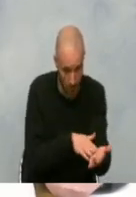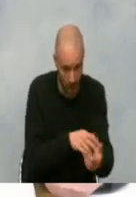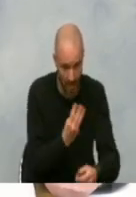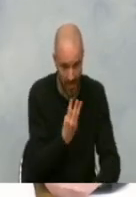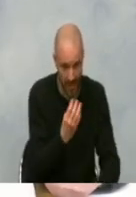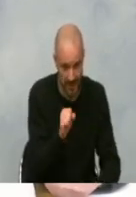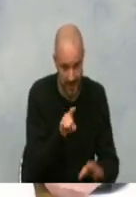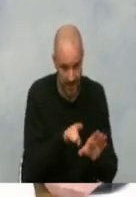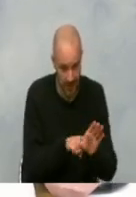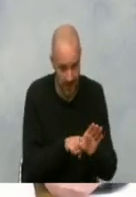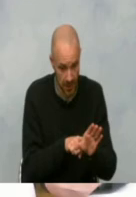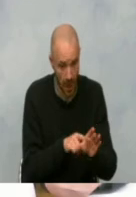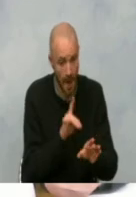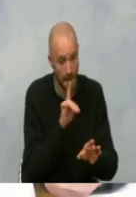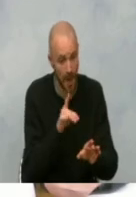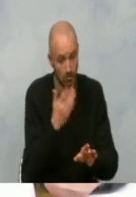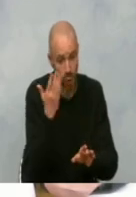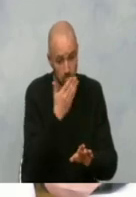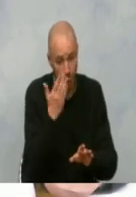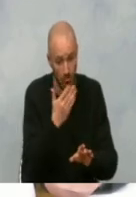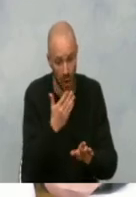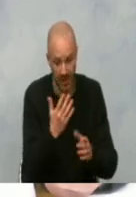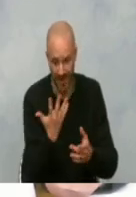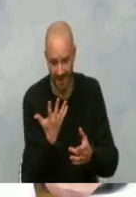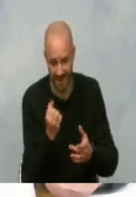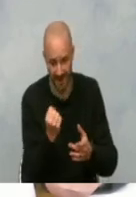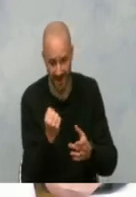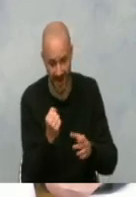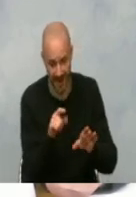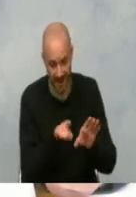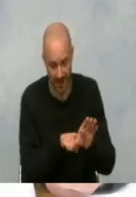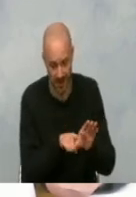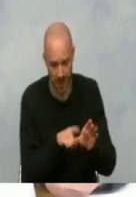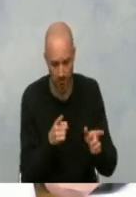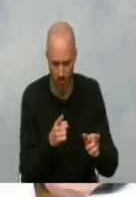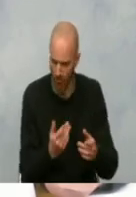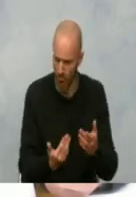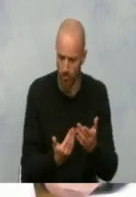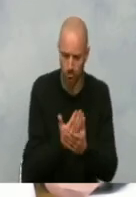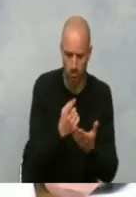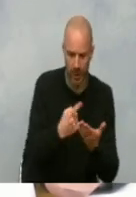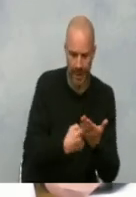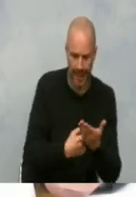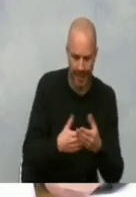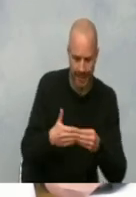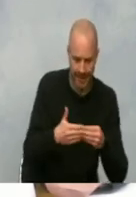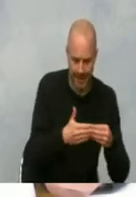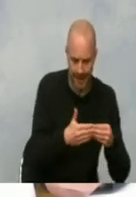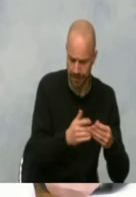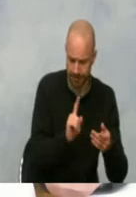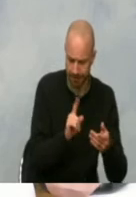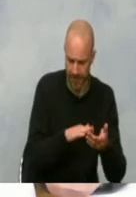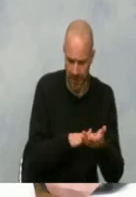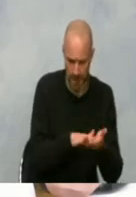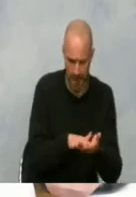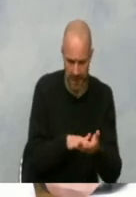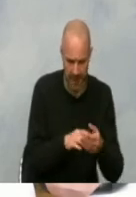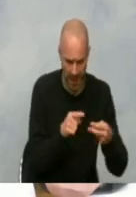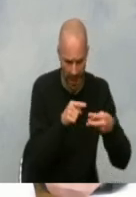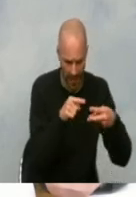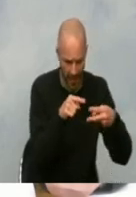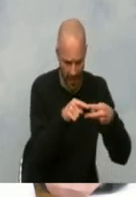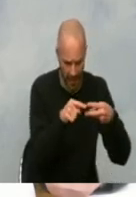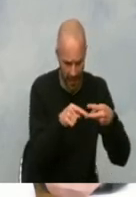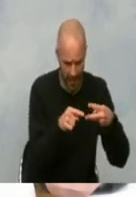themselves will last for 50. So what this new guidance means is really down to 3 points that